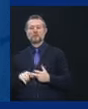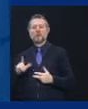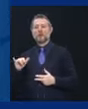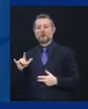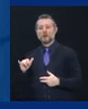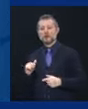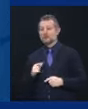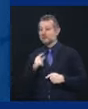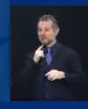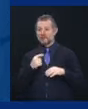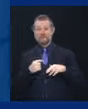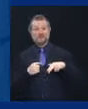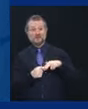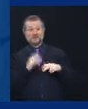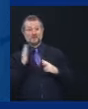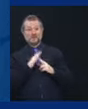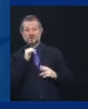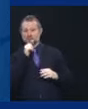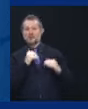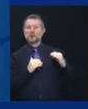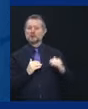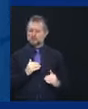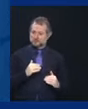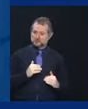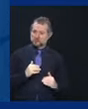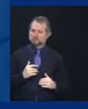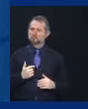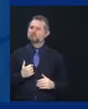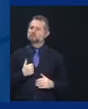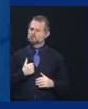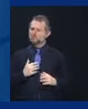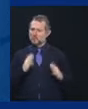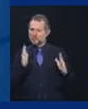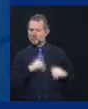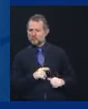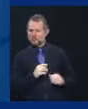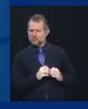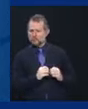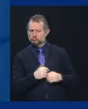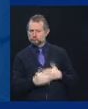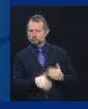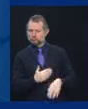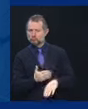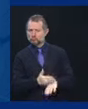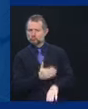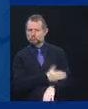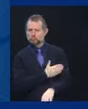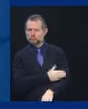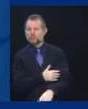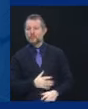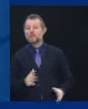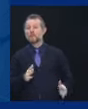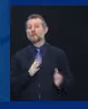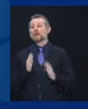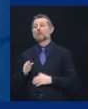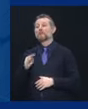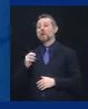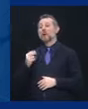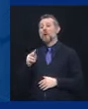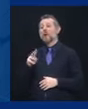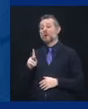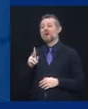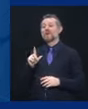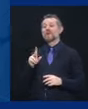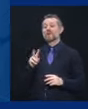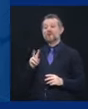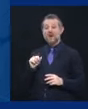three, and I hope that remains, but Mohawk Valley and Long Island have the highest positivity. You look at New York